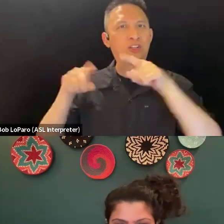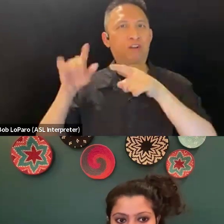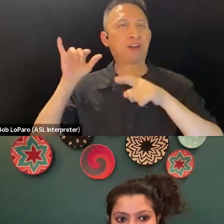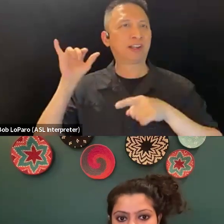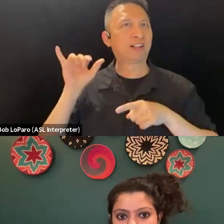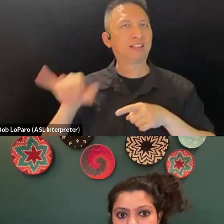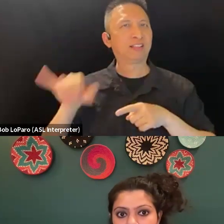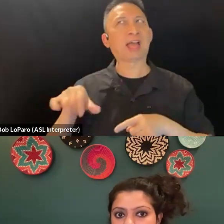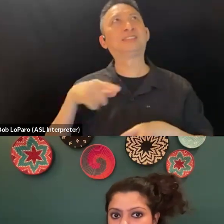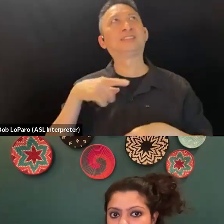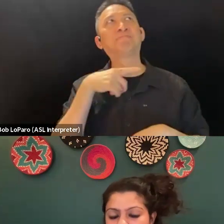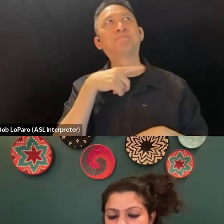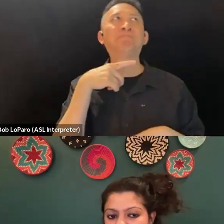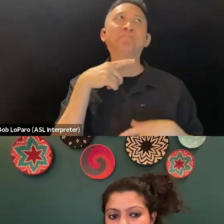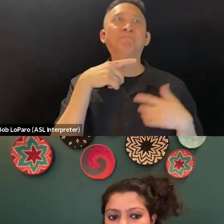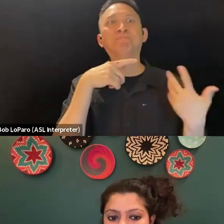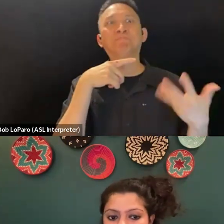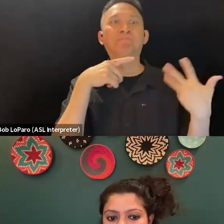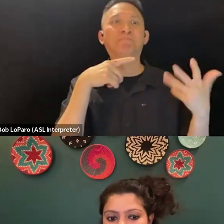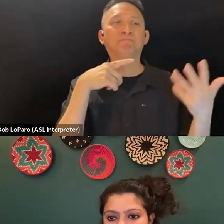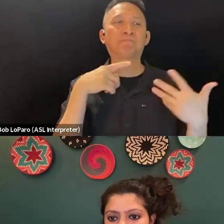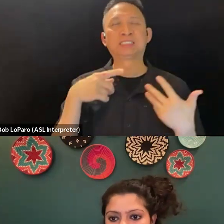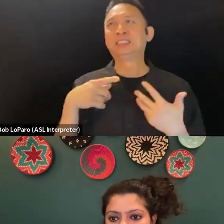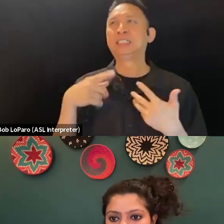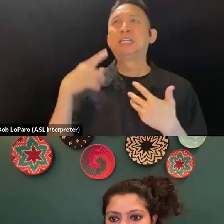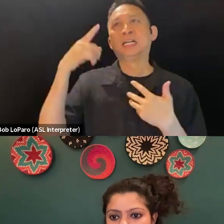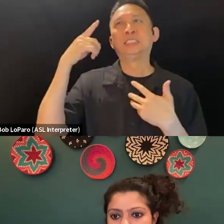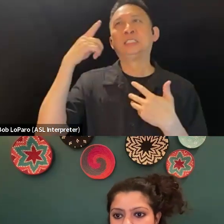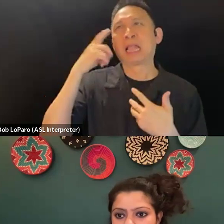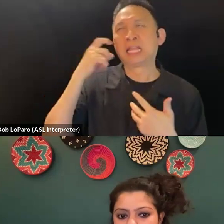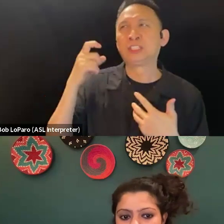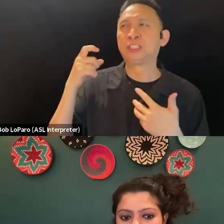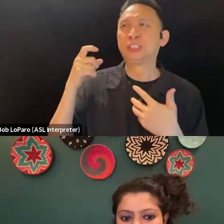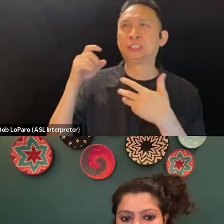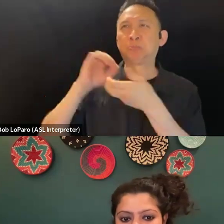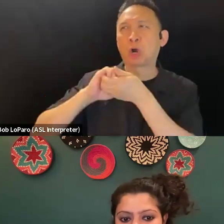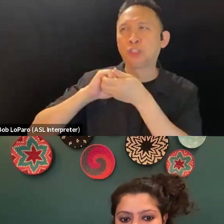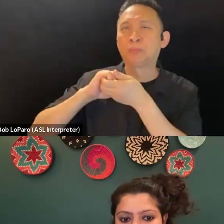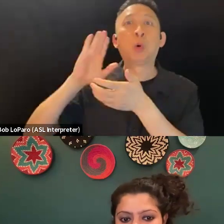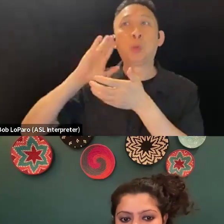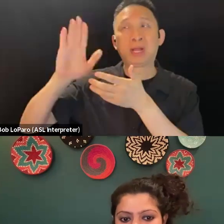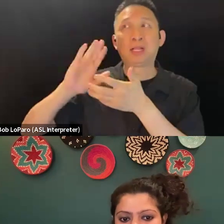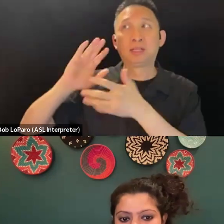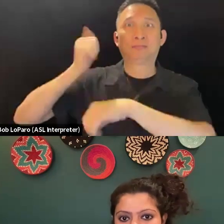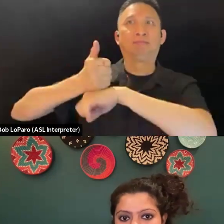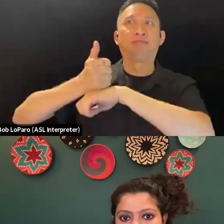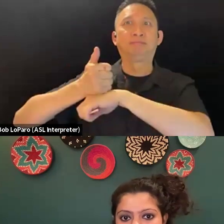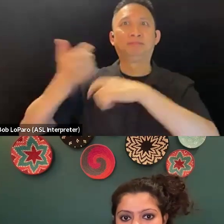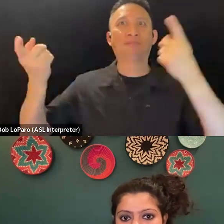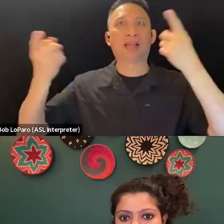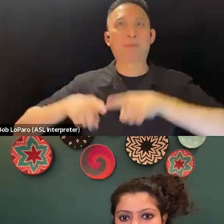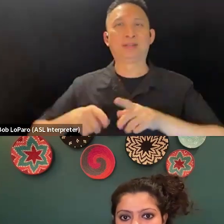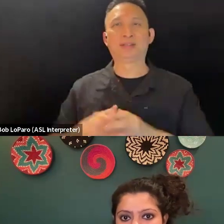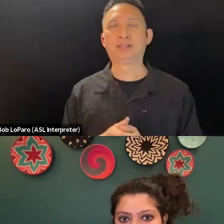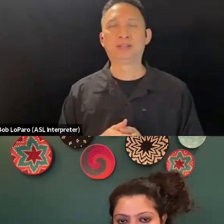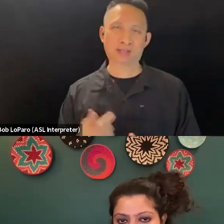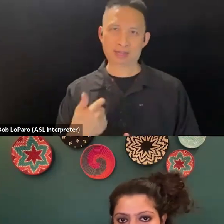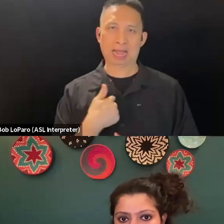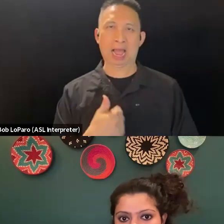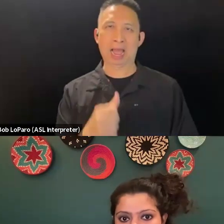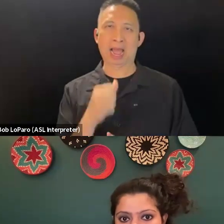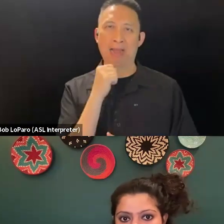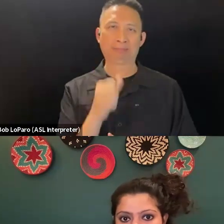sort of grant submissions fall short, is a sense of conflict. And this is something we keep hearing in different, like I'm sure Koval has heard